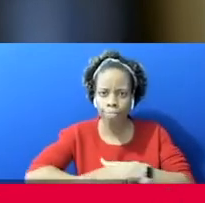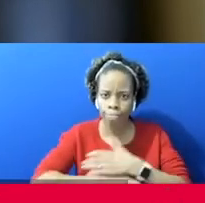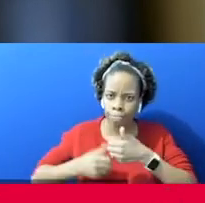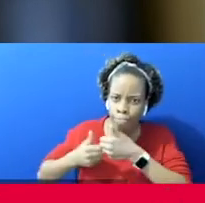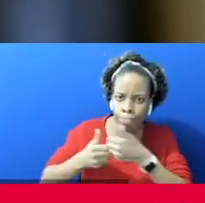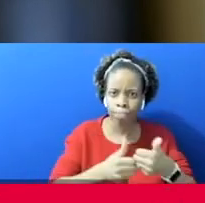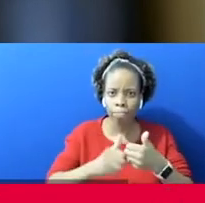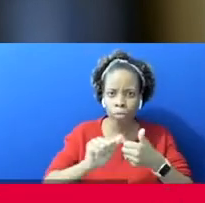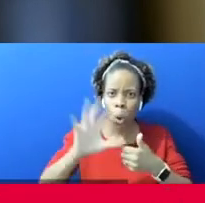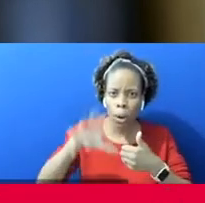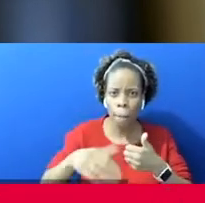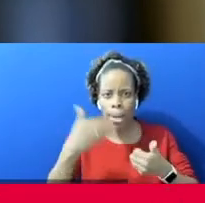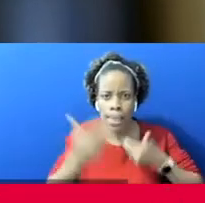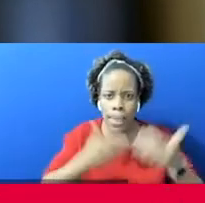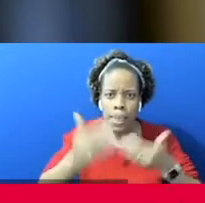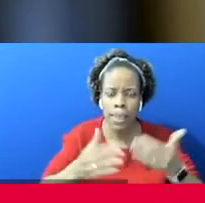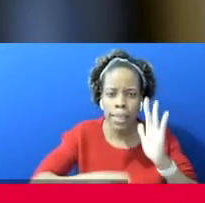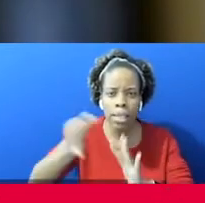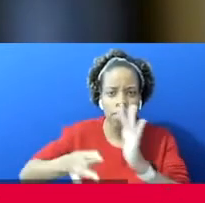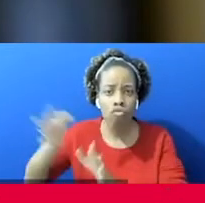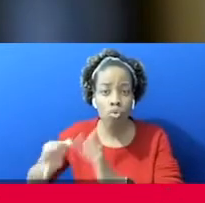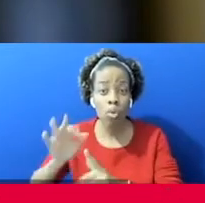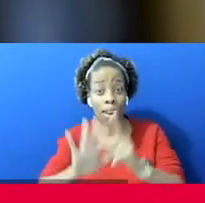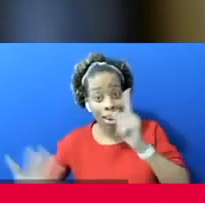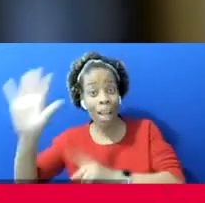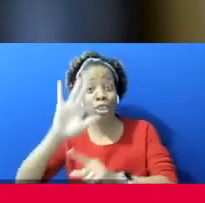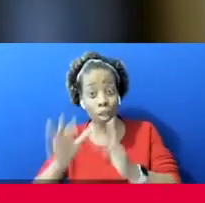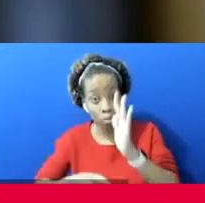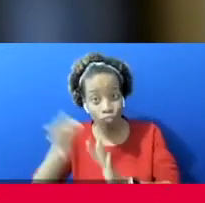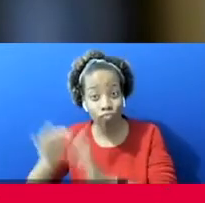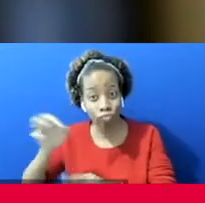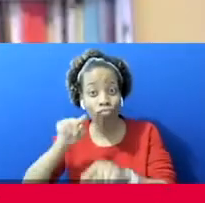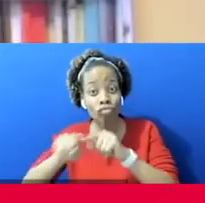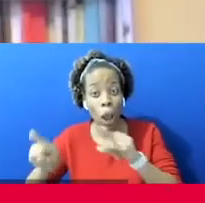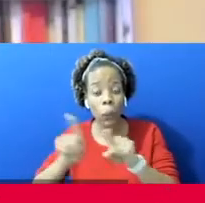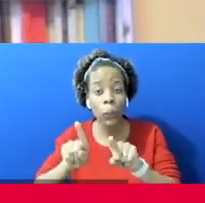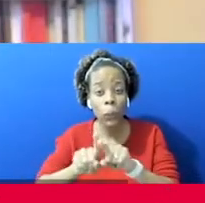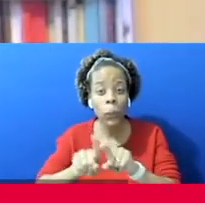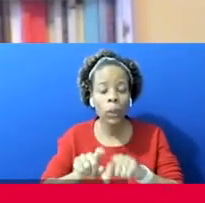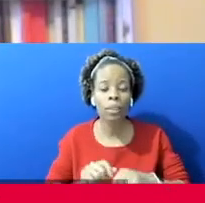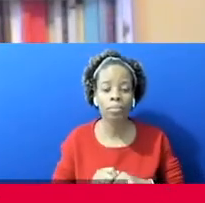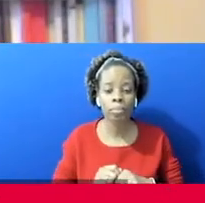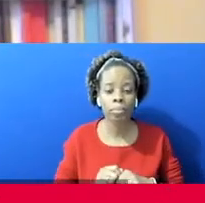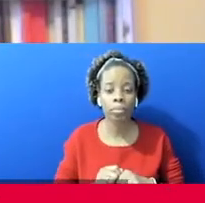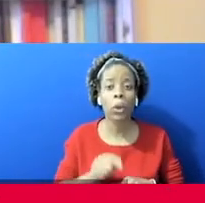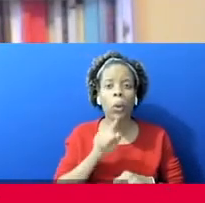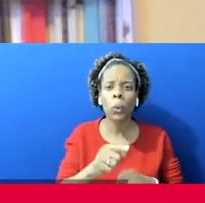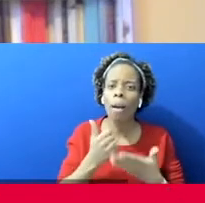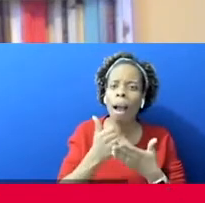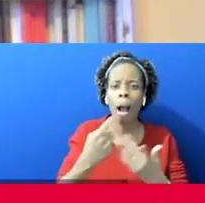and nationally. So yeah, really glad that you could provide insight to some of our audience on how you